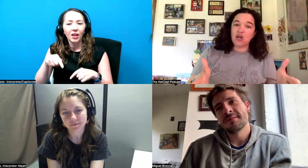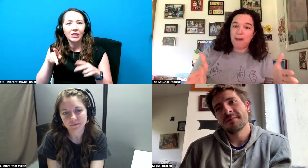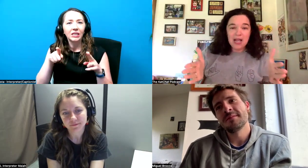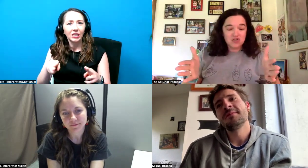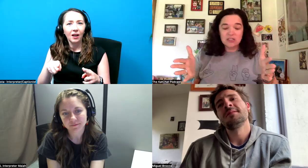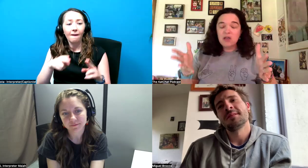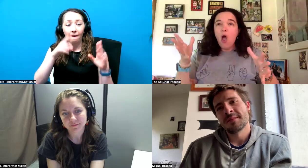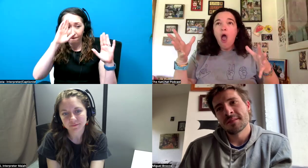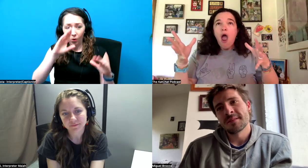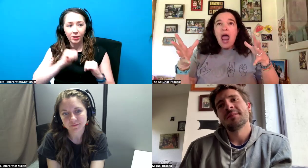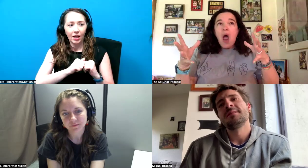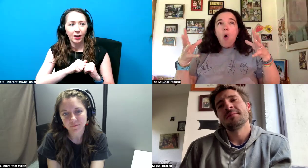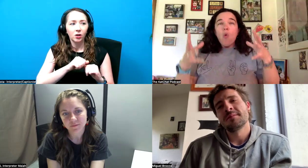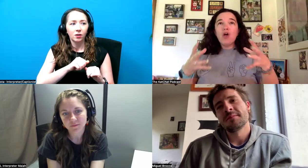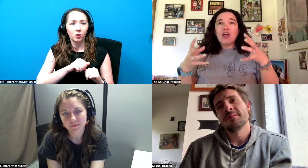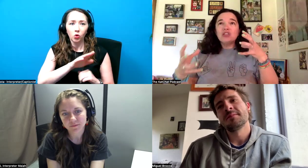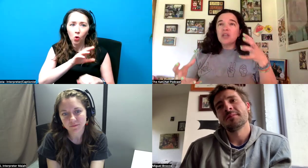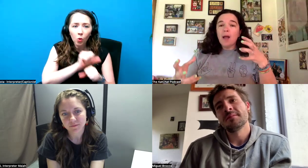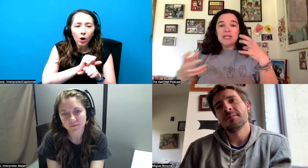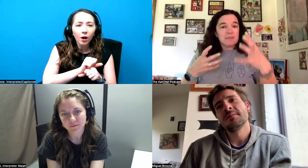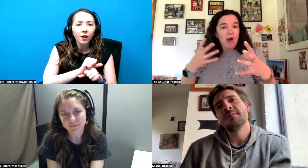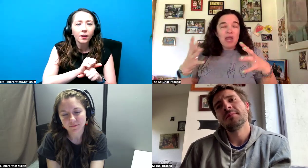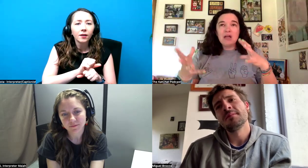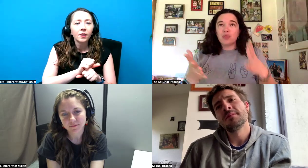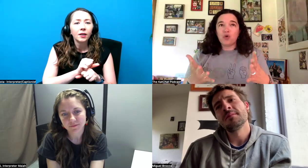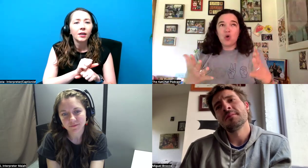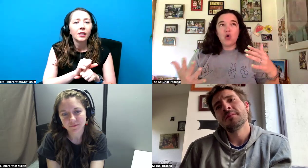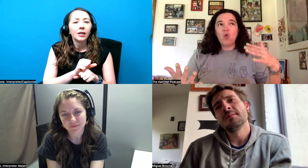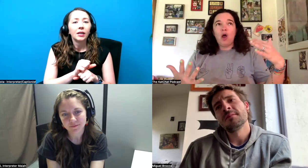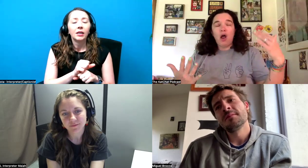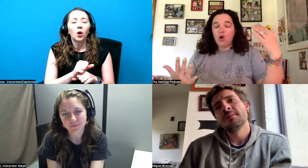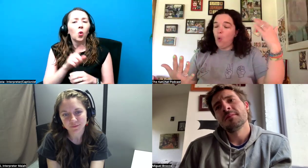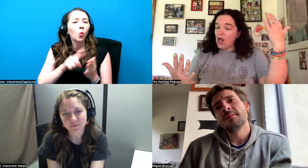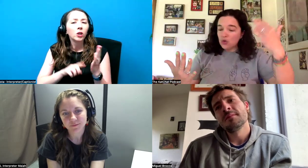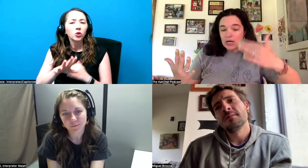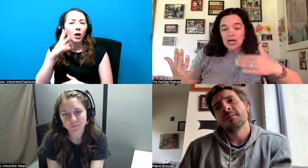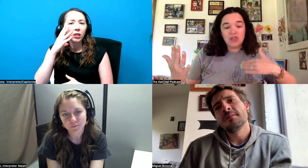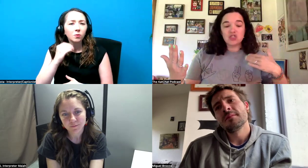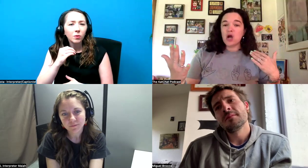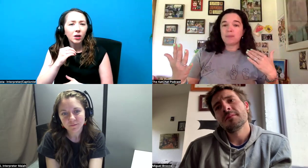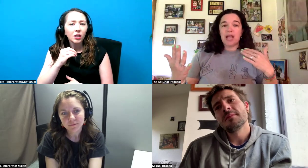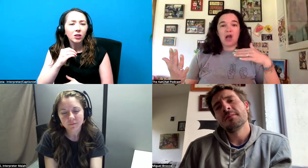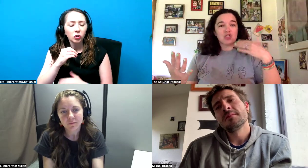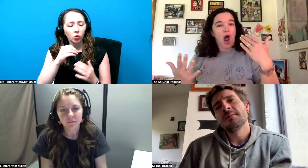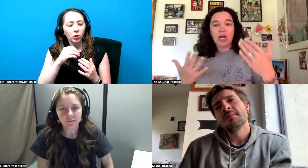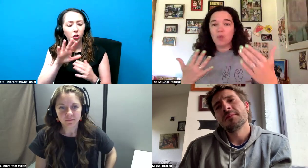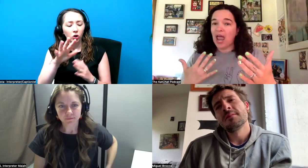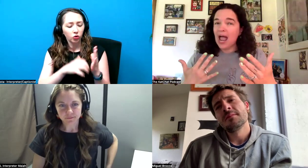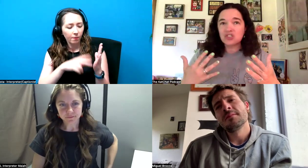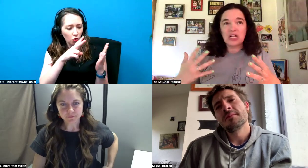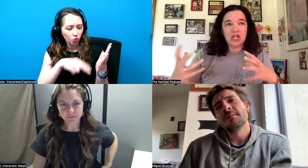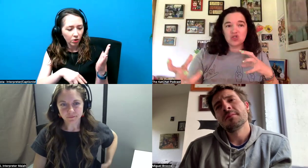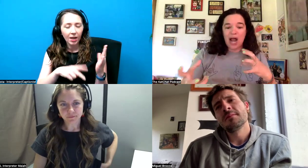focus 30 pages, well, there was some experience through while you're reading the script and you're talking